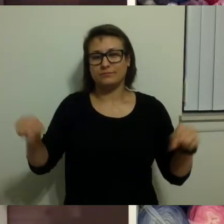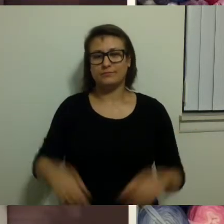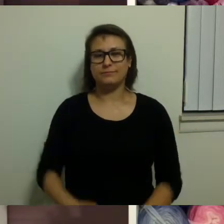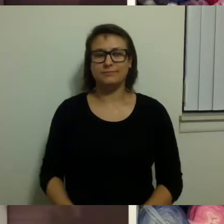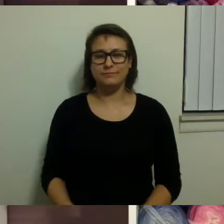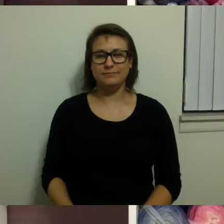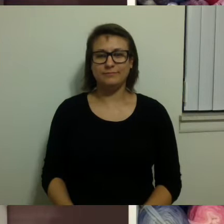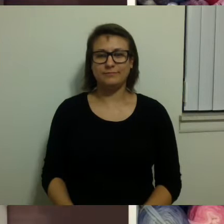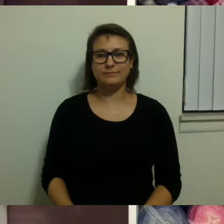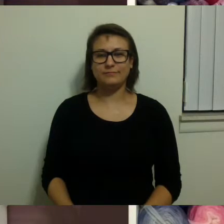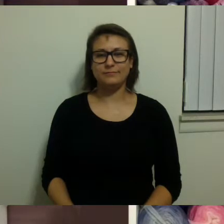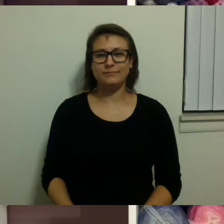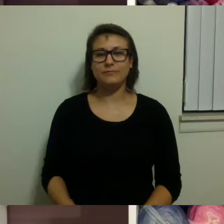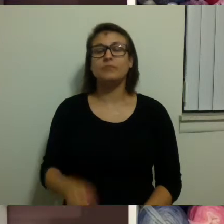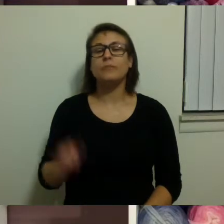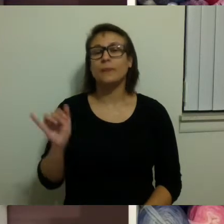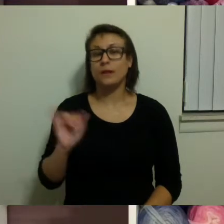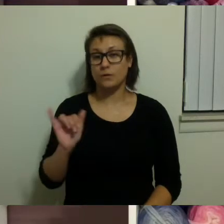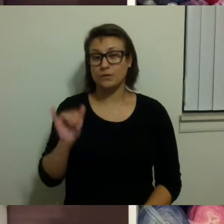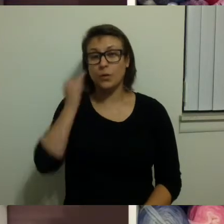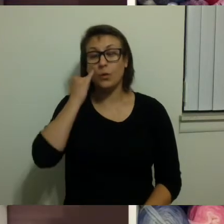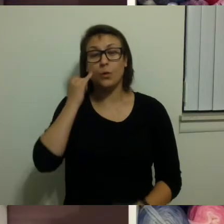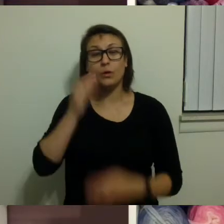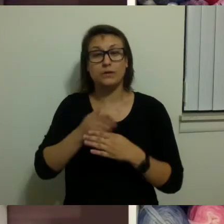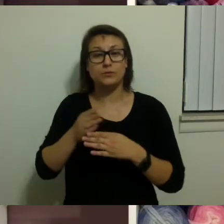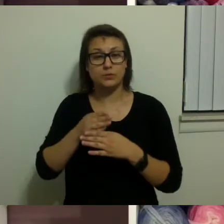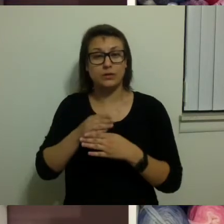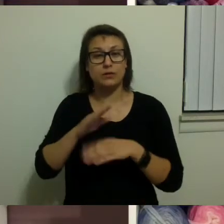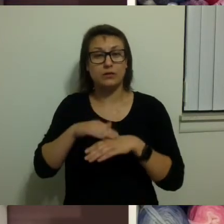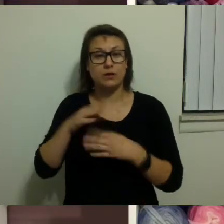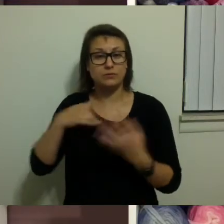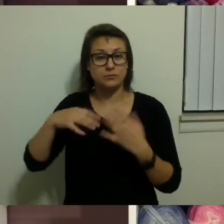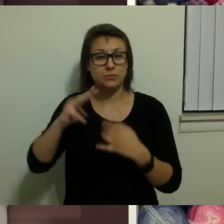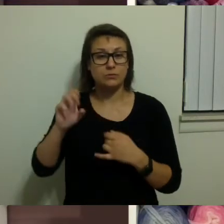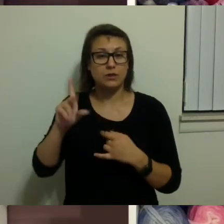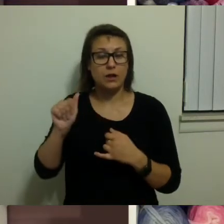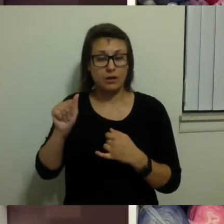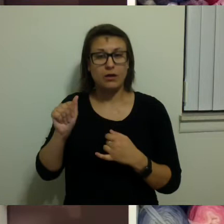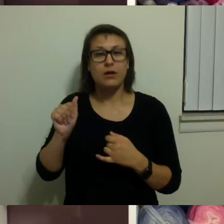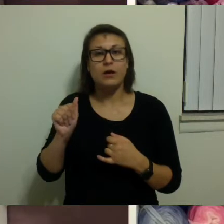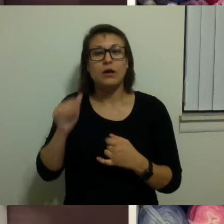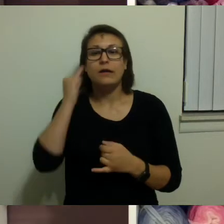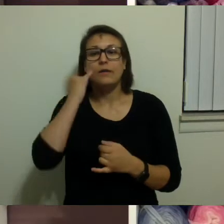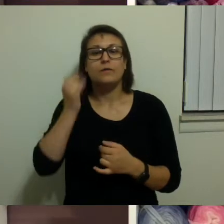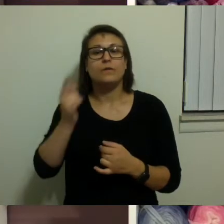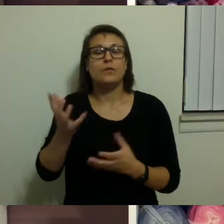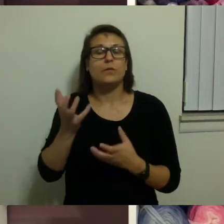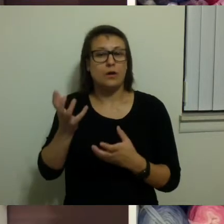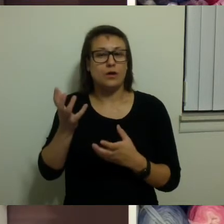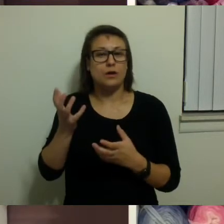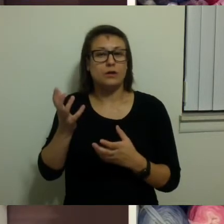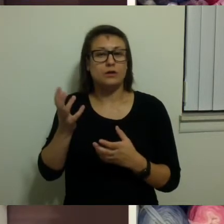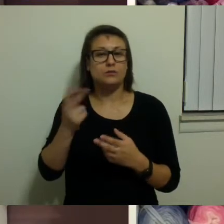nine along. And then also if you share on social media, if you want to do